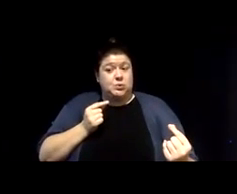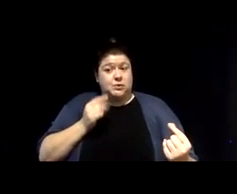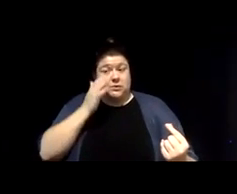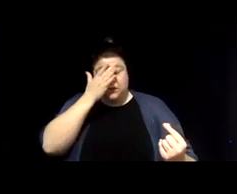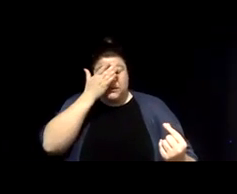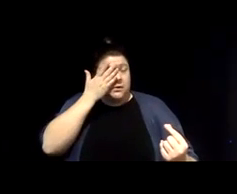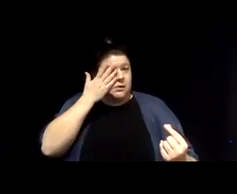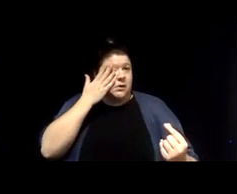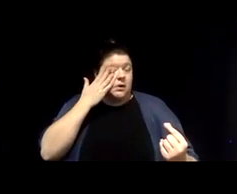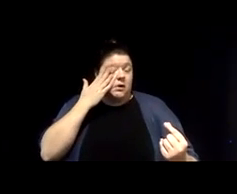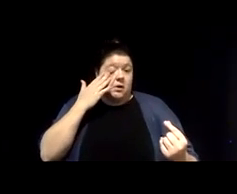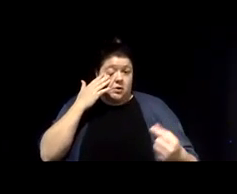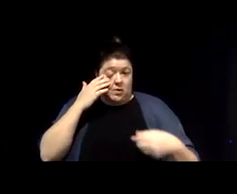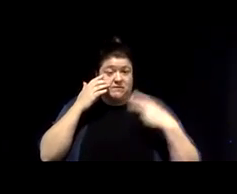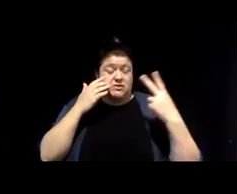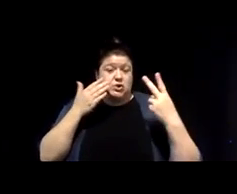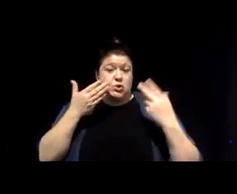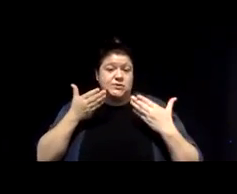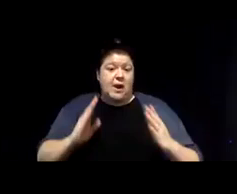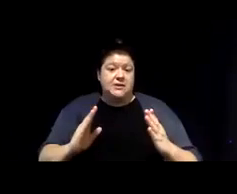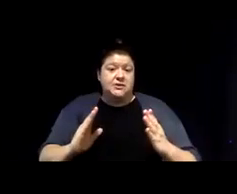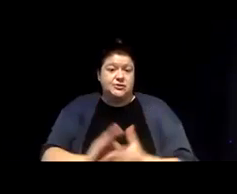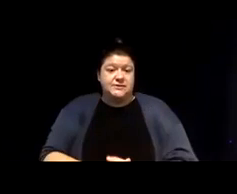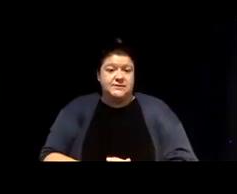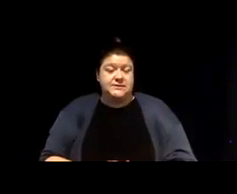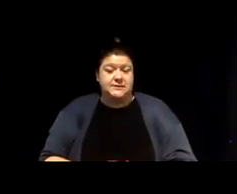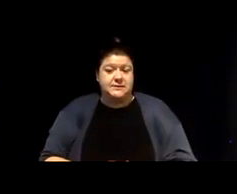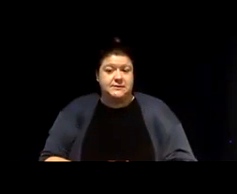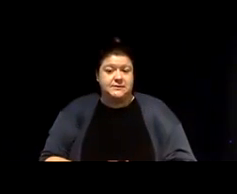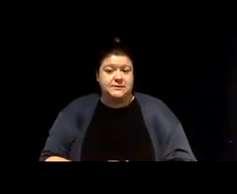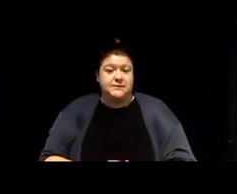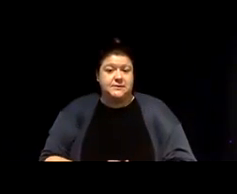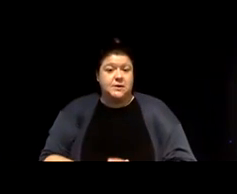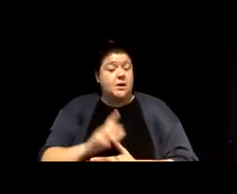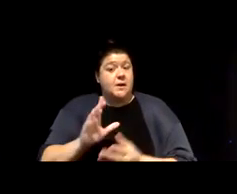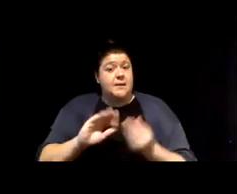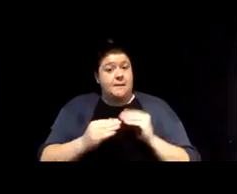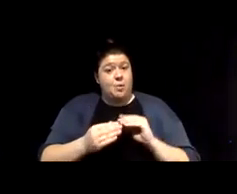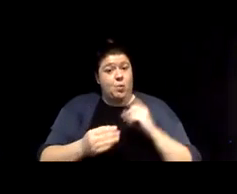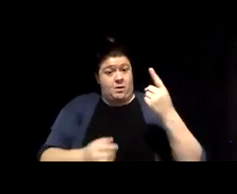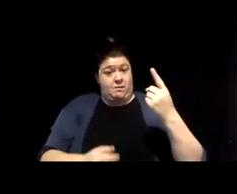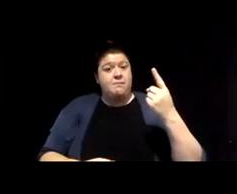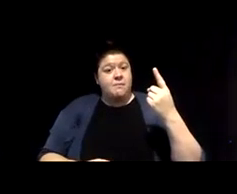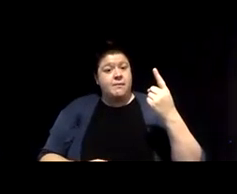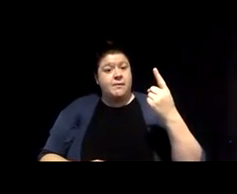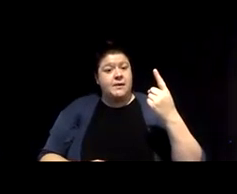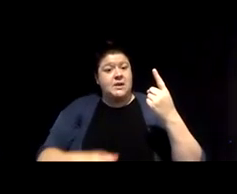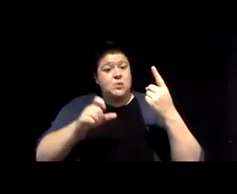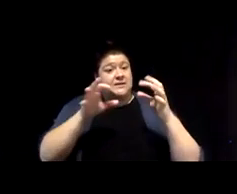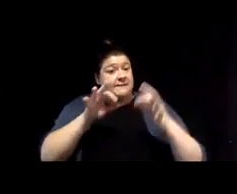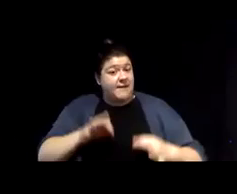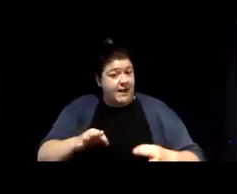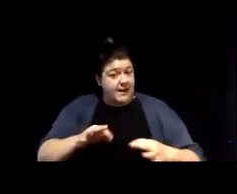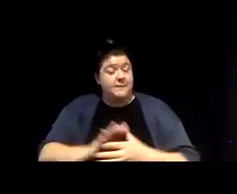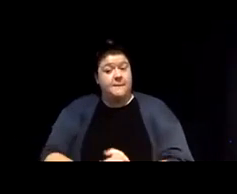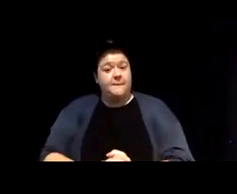you have two strategies. Number one, you can define it.